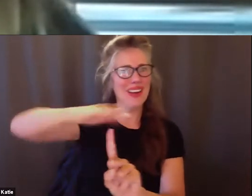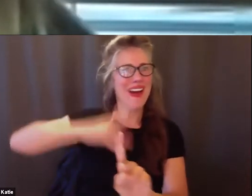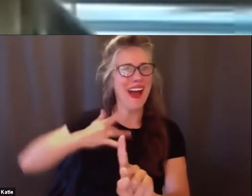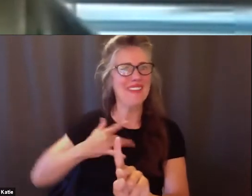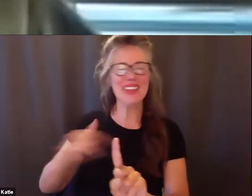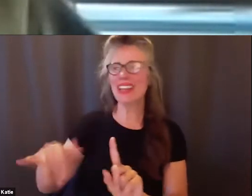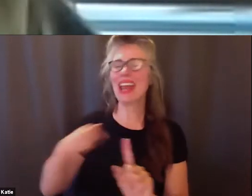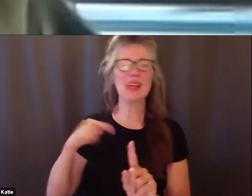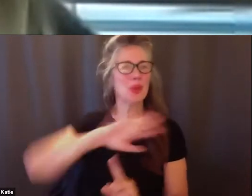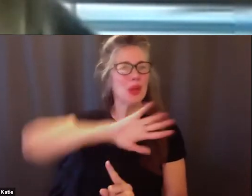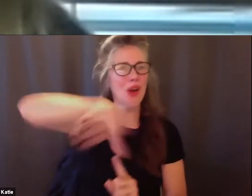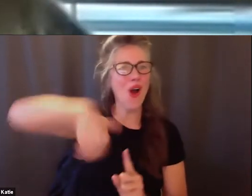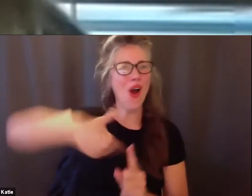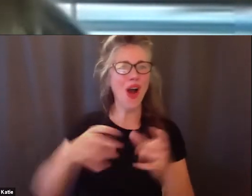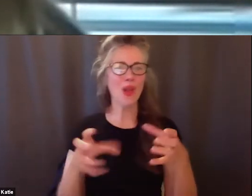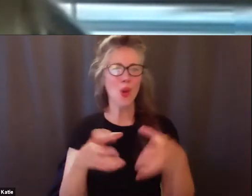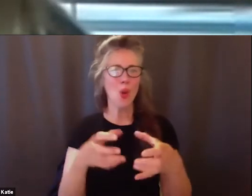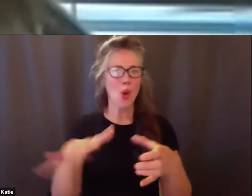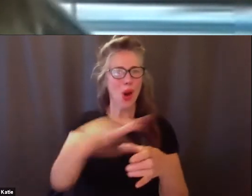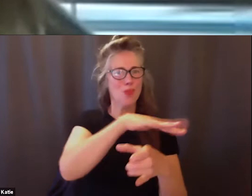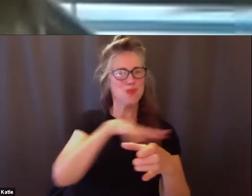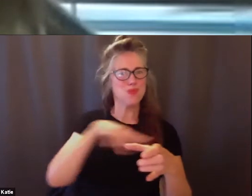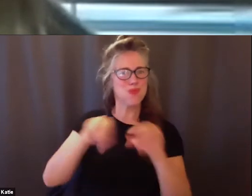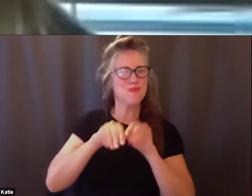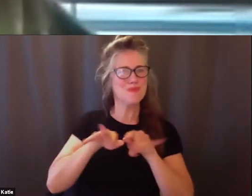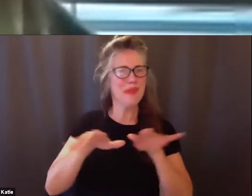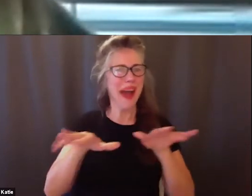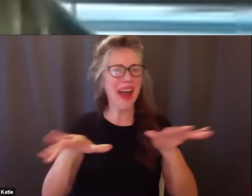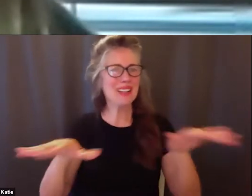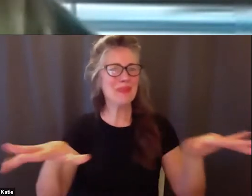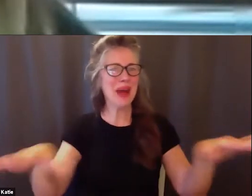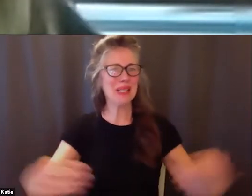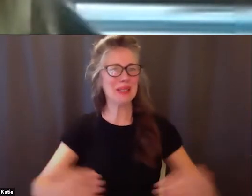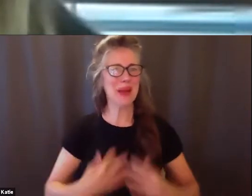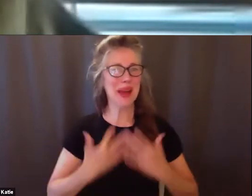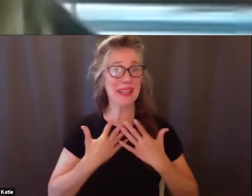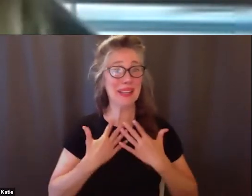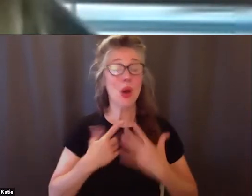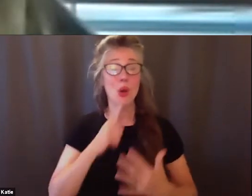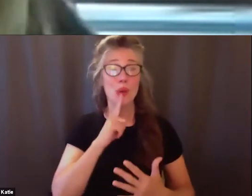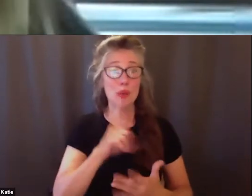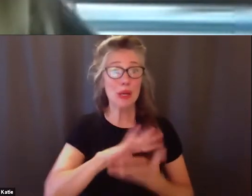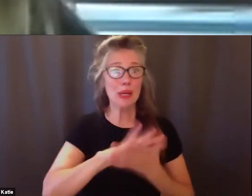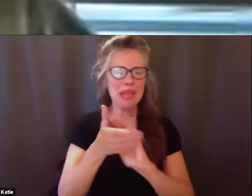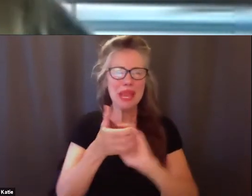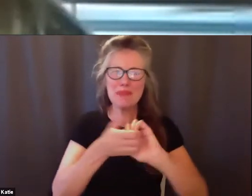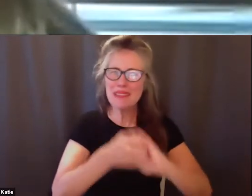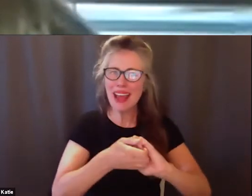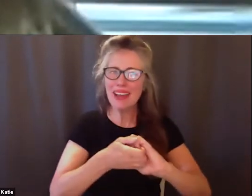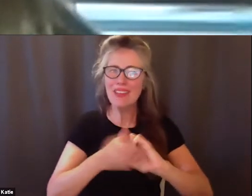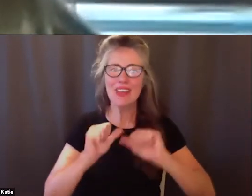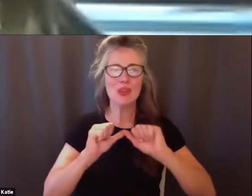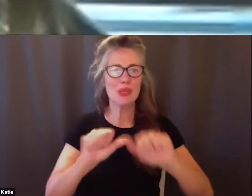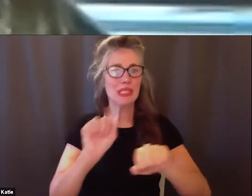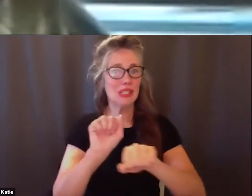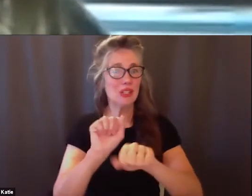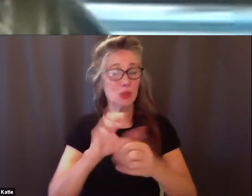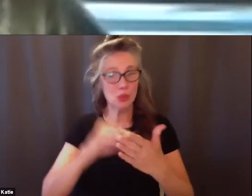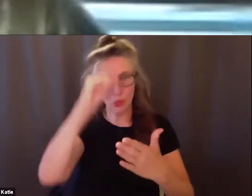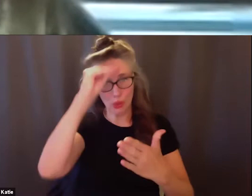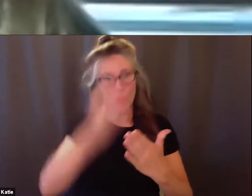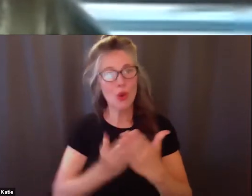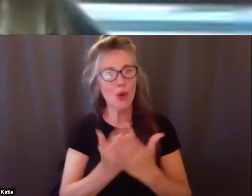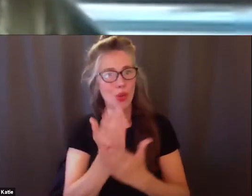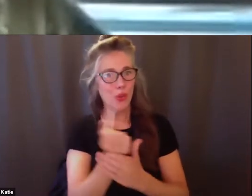We learned a lot. We got really galvanized to continue our learning all through this next